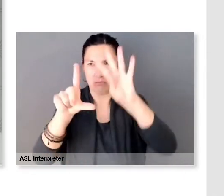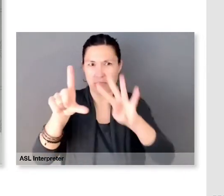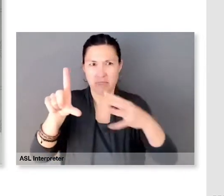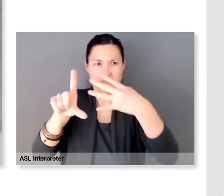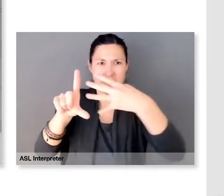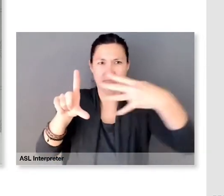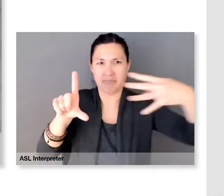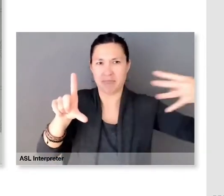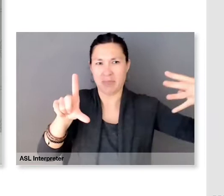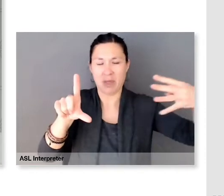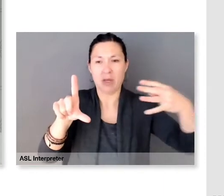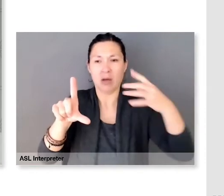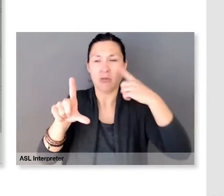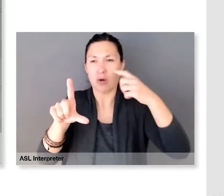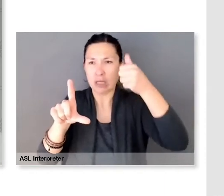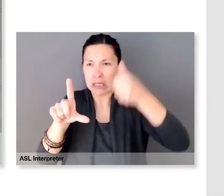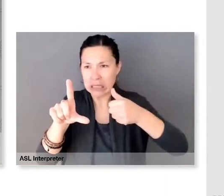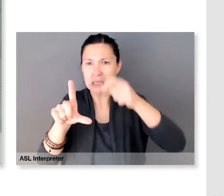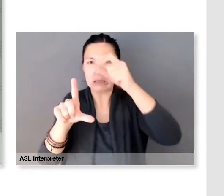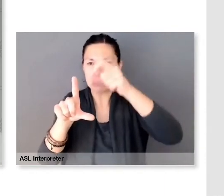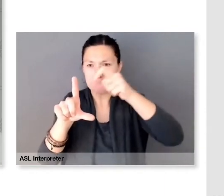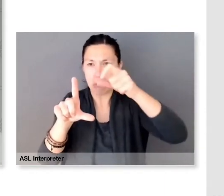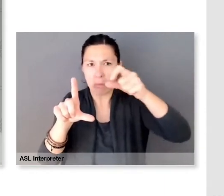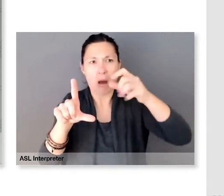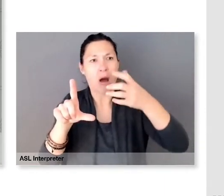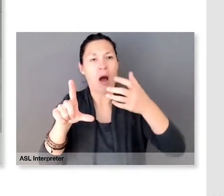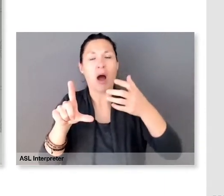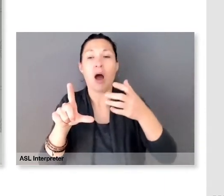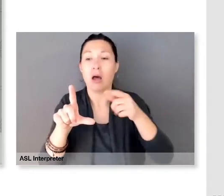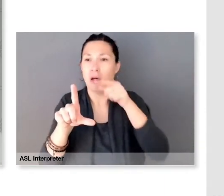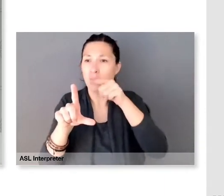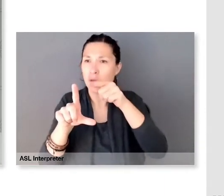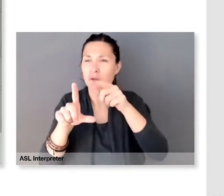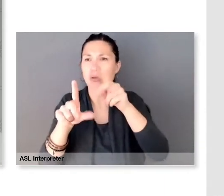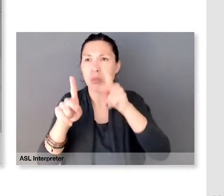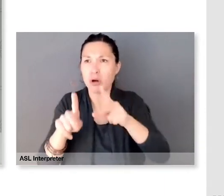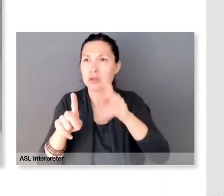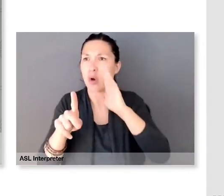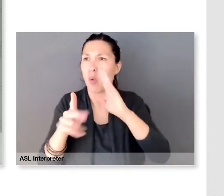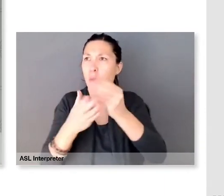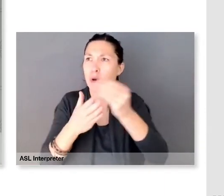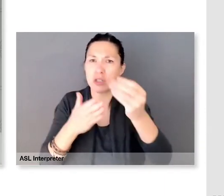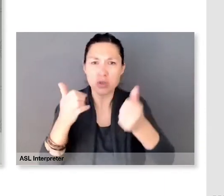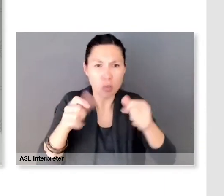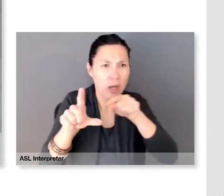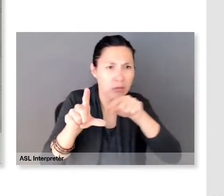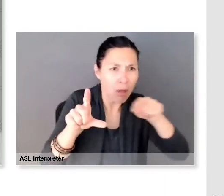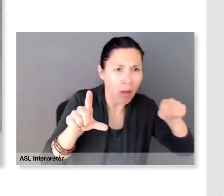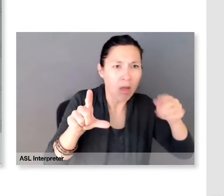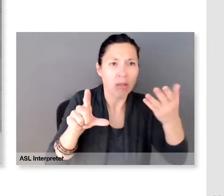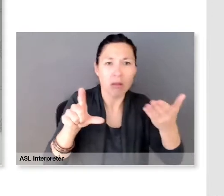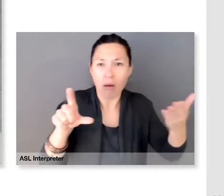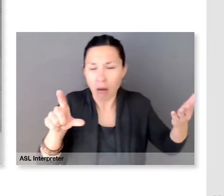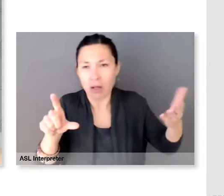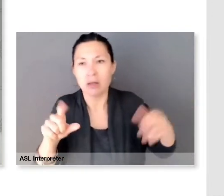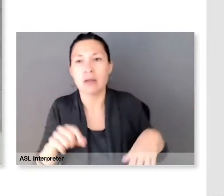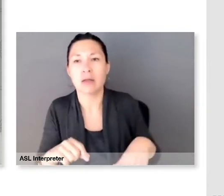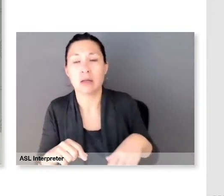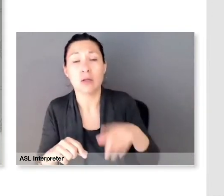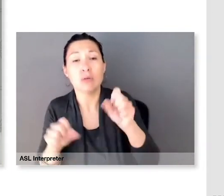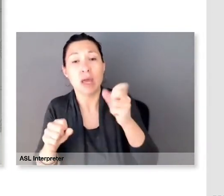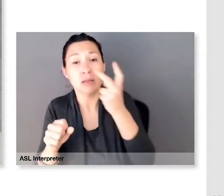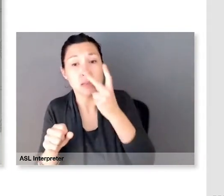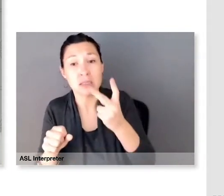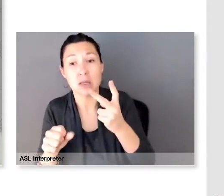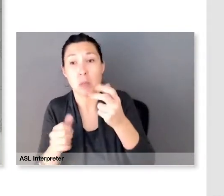for each cell, would that person want to purchase or understand or use that particular item? So you can see that most of those